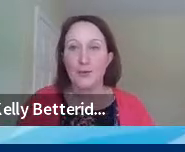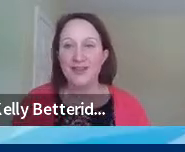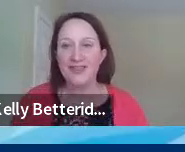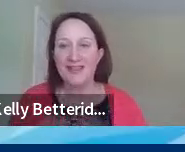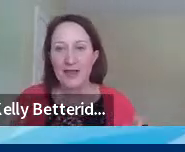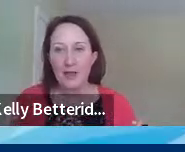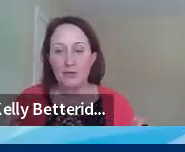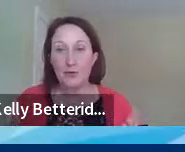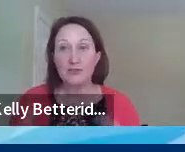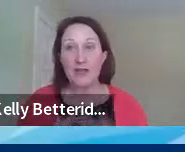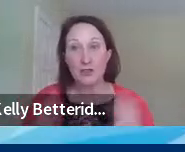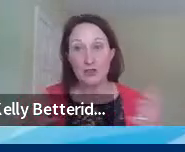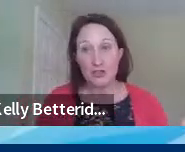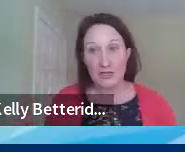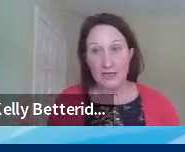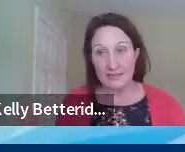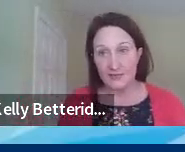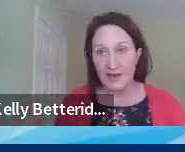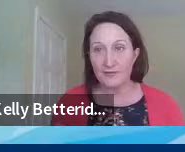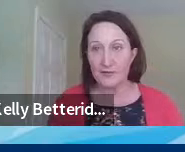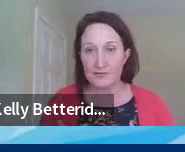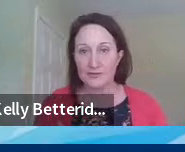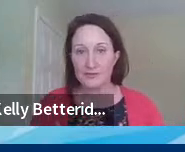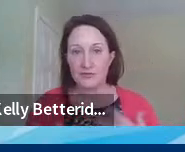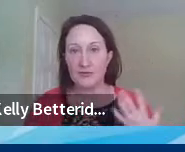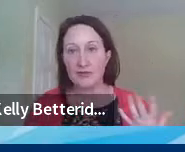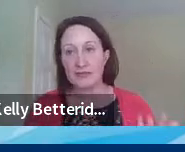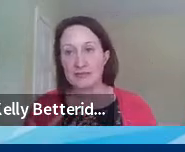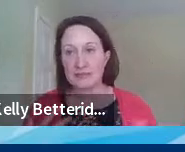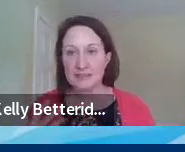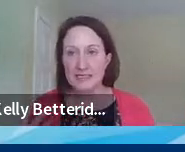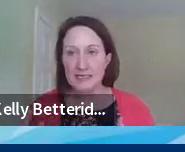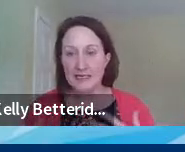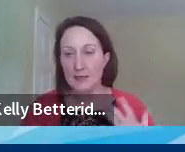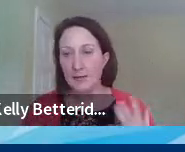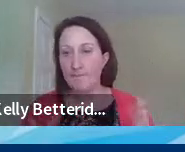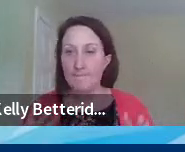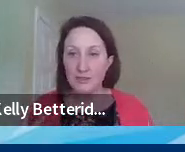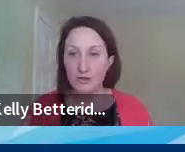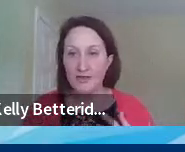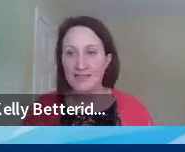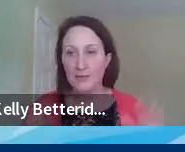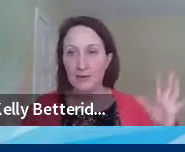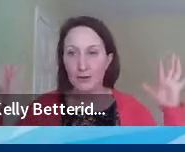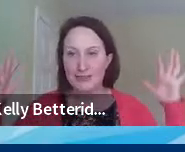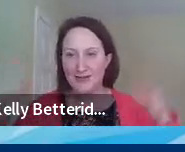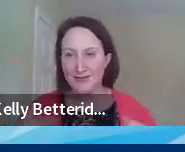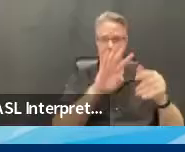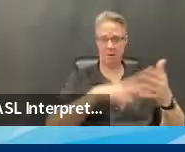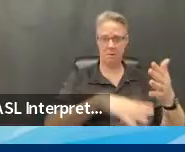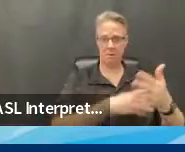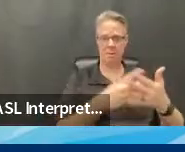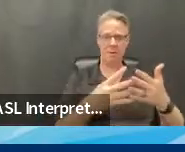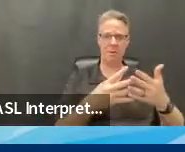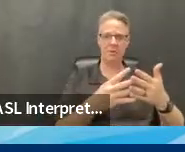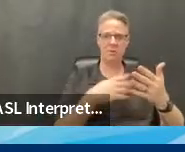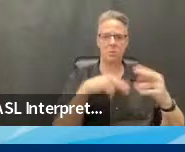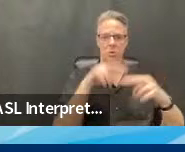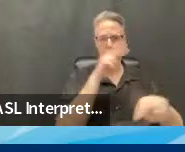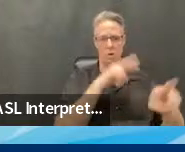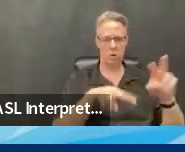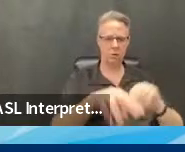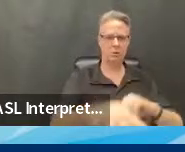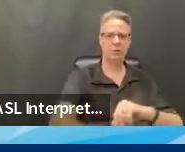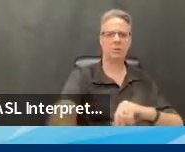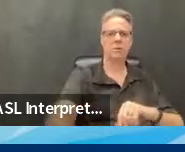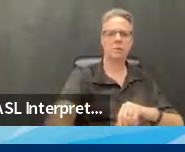So when we think about those measures that we identified, those sort of 16 metrics that we looked at for each of the options,